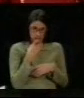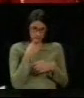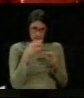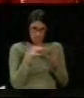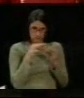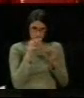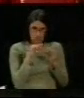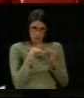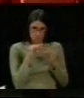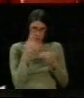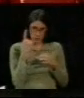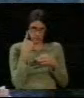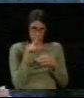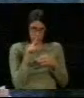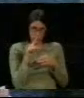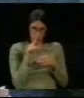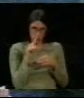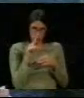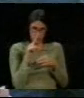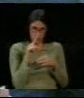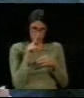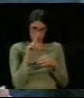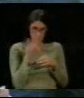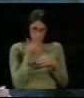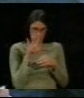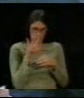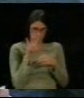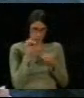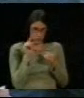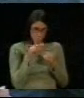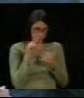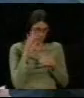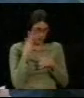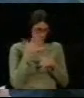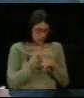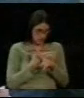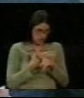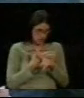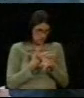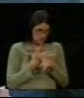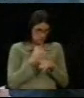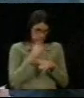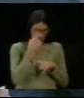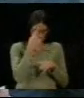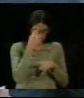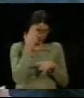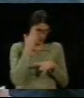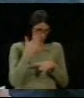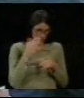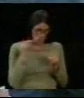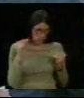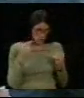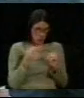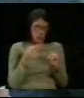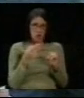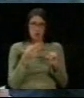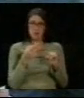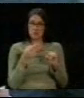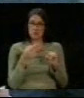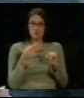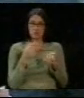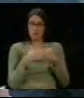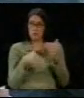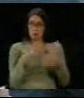defer this, let's say for 4 to 5 months, you don't think that would harm this moving forward,